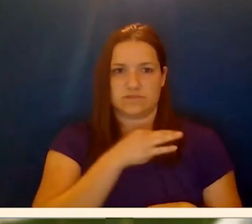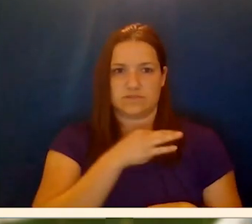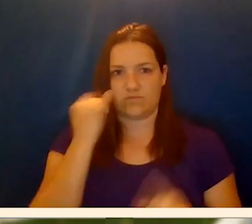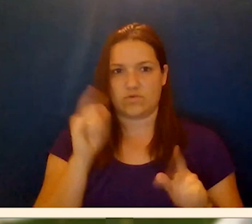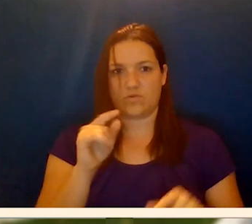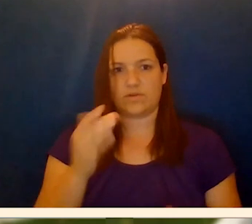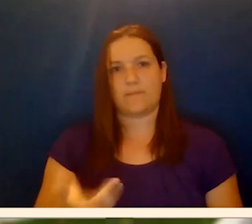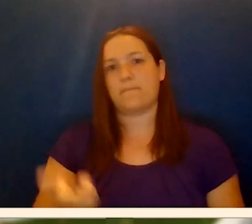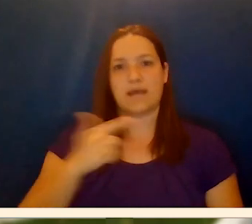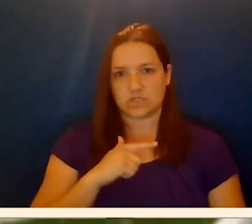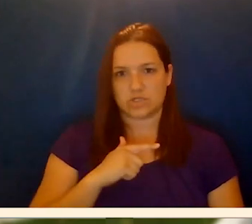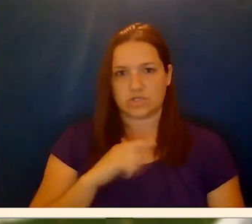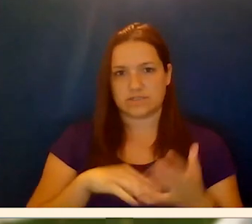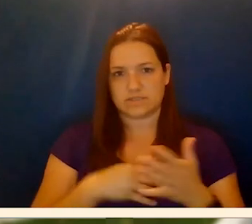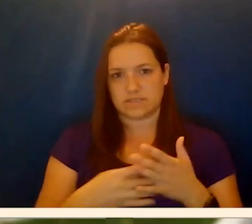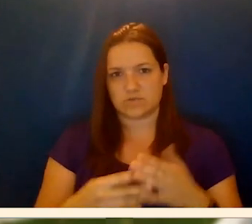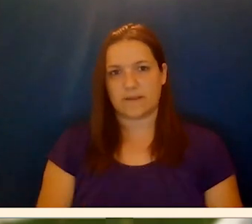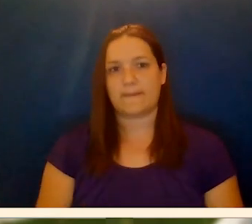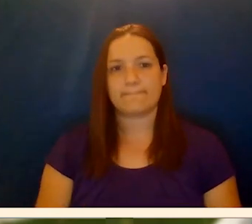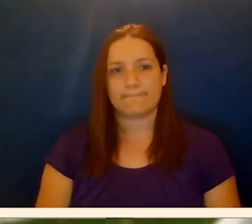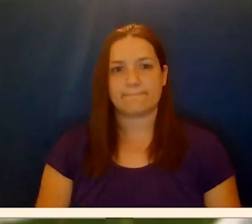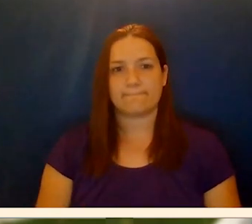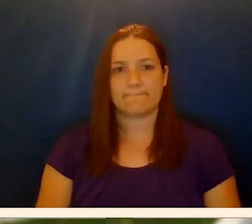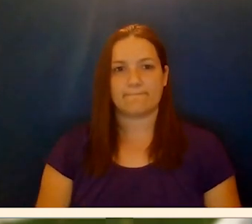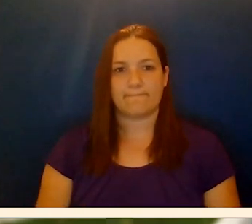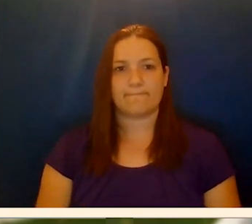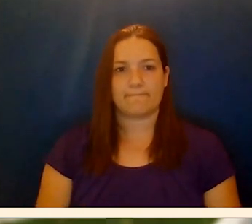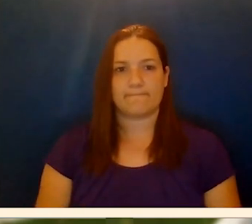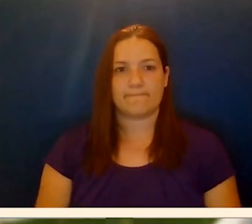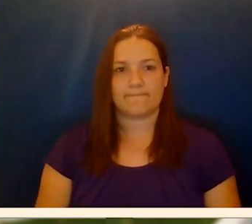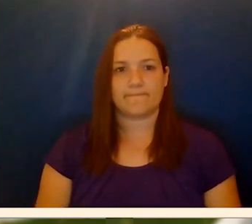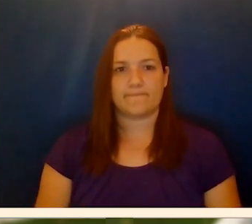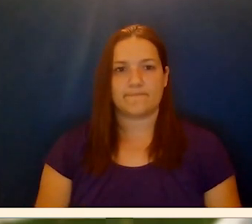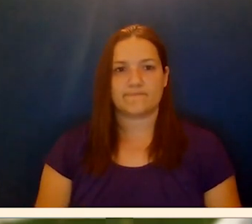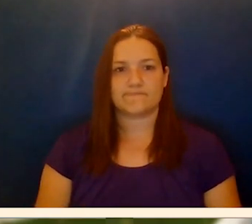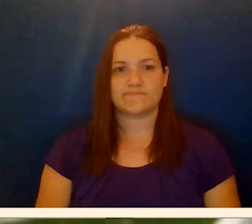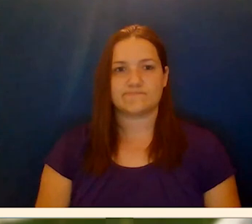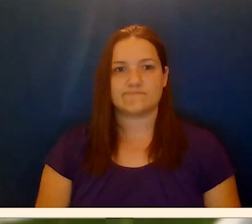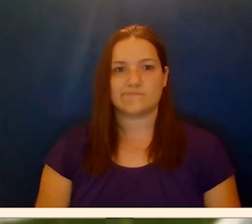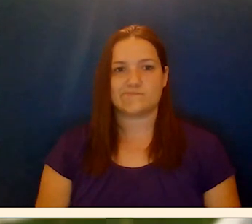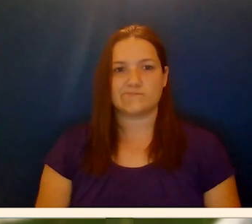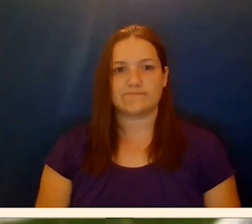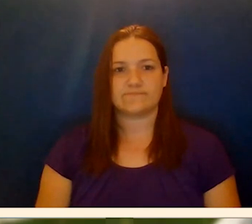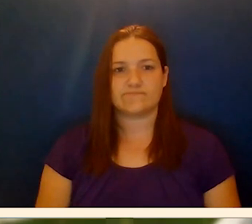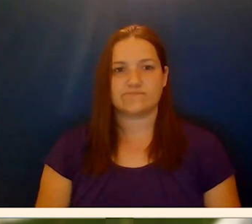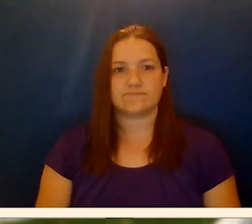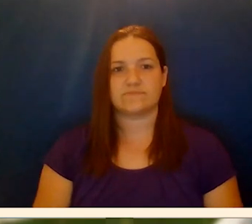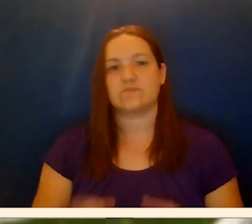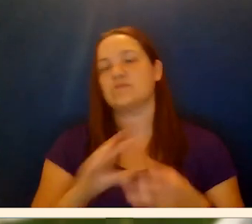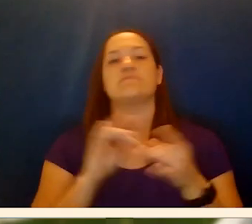Yes. Yes, okay. Yes. All right. So you mentioned this a few questions ago. What about our